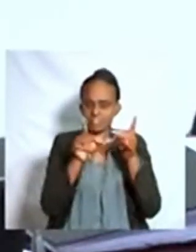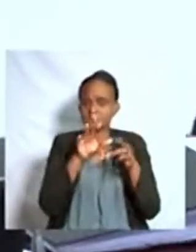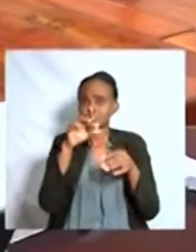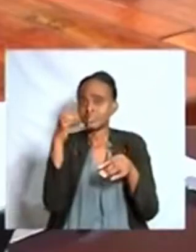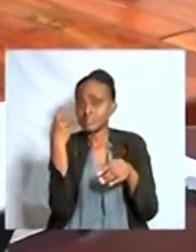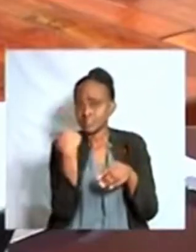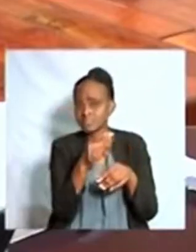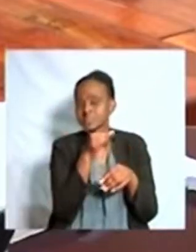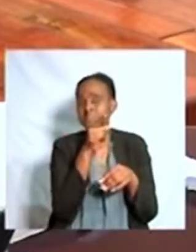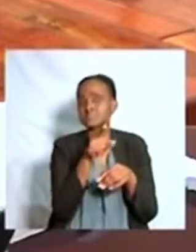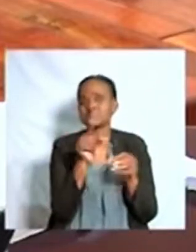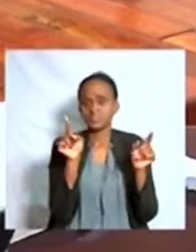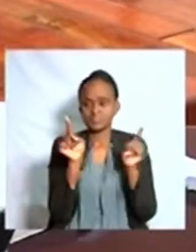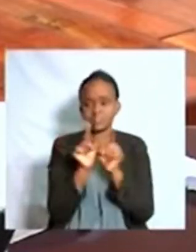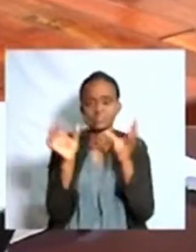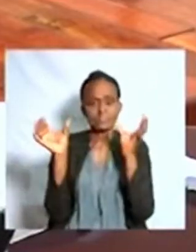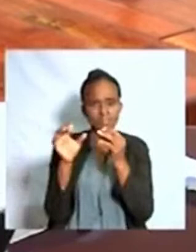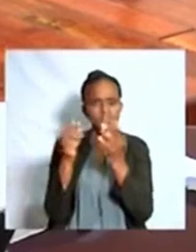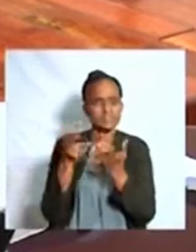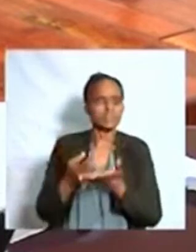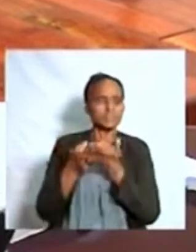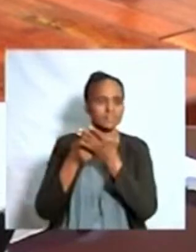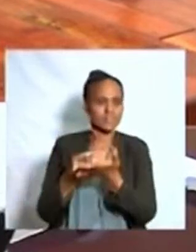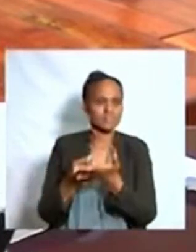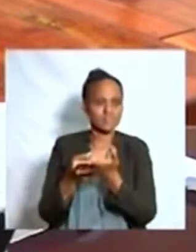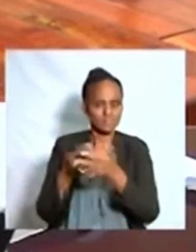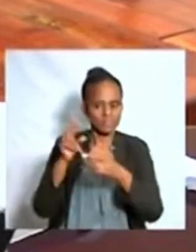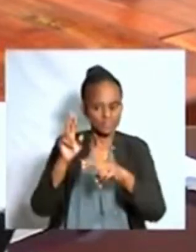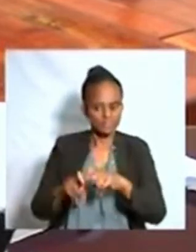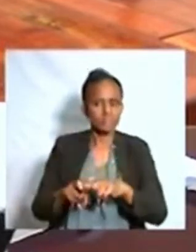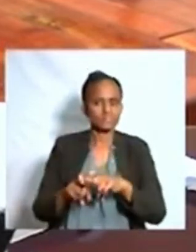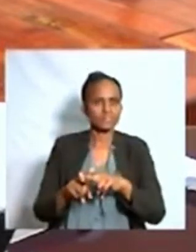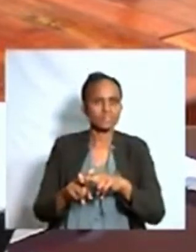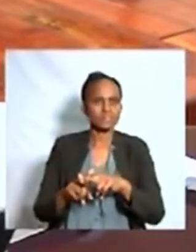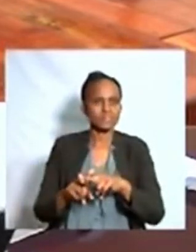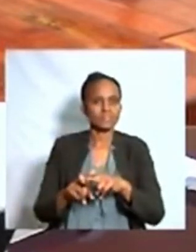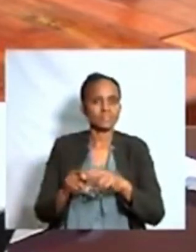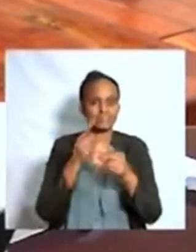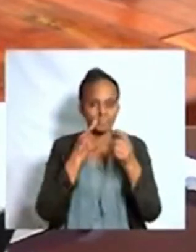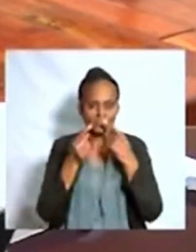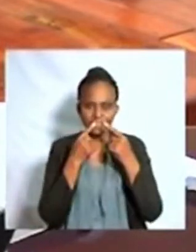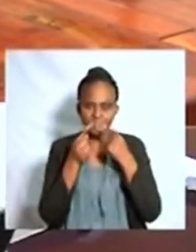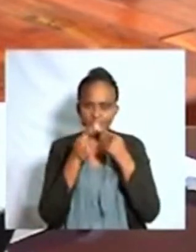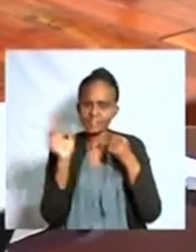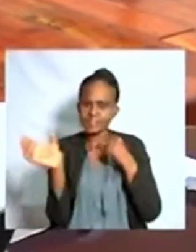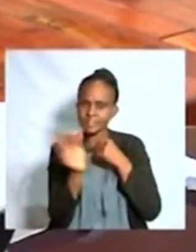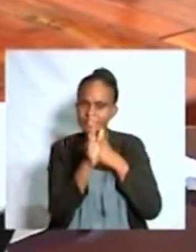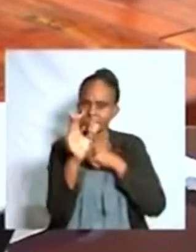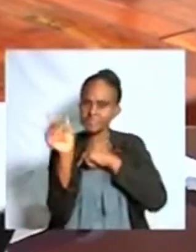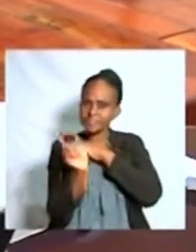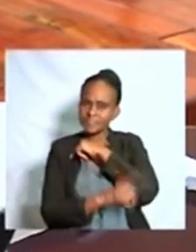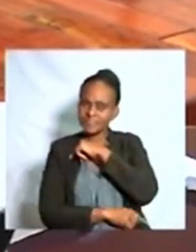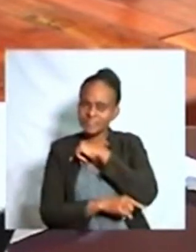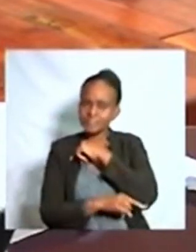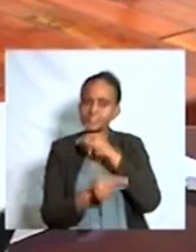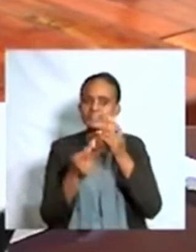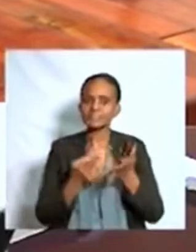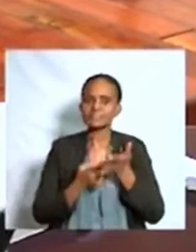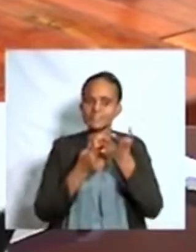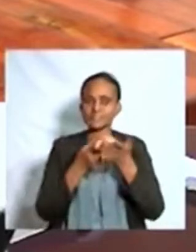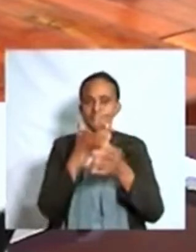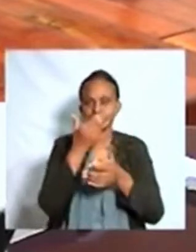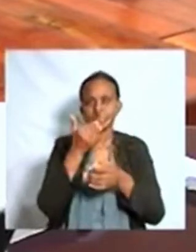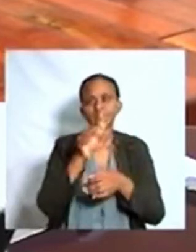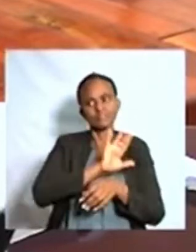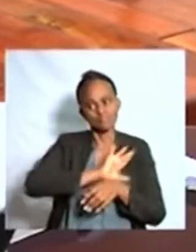and the committee's recommendation, the committee that sat to deliberate on his discipline, recommended that he be